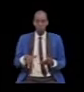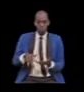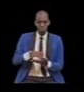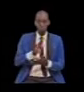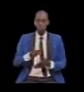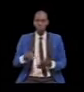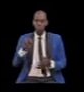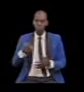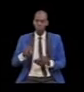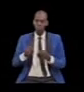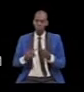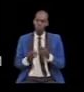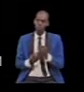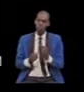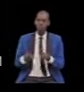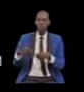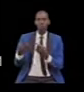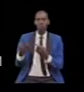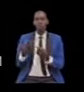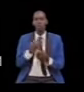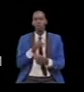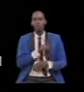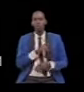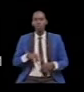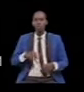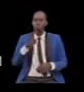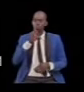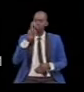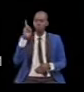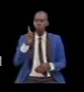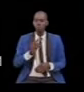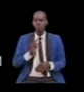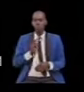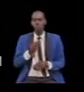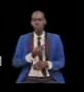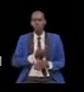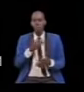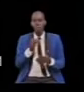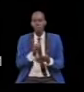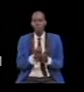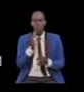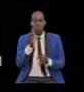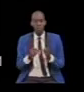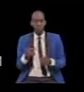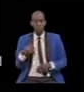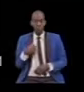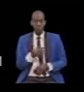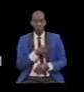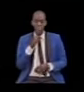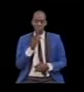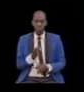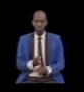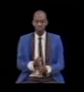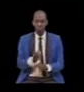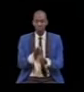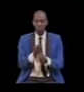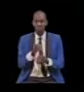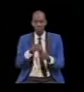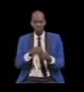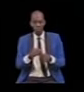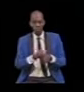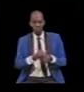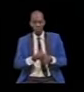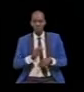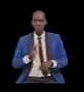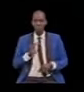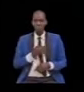to go. And the Lord assures us that if we are faithful in training